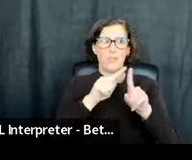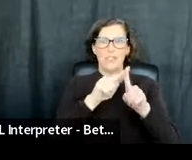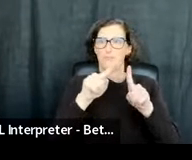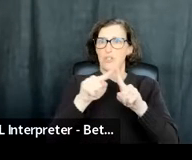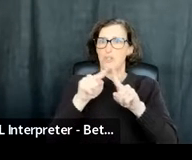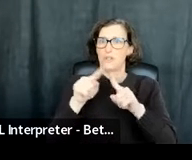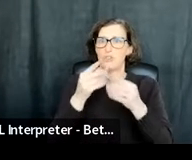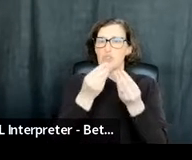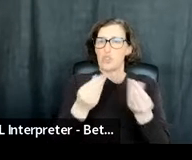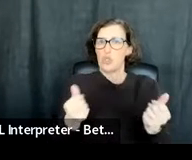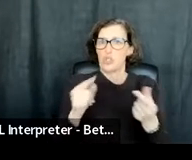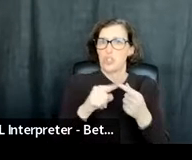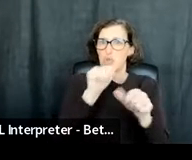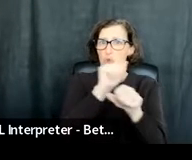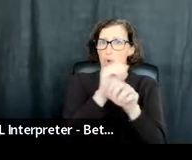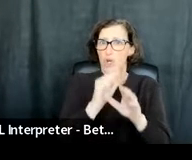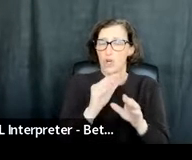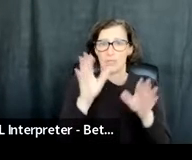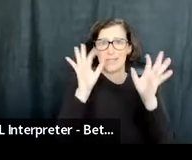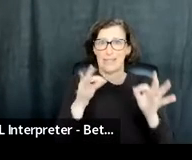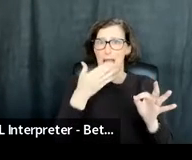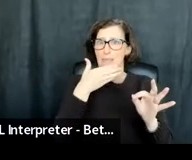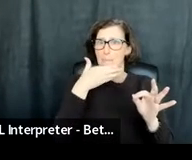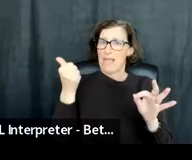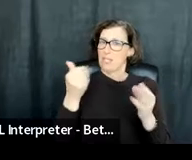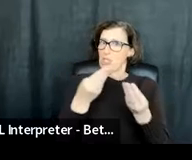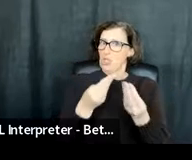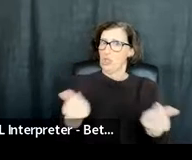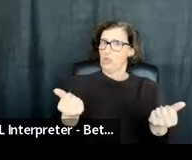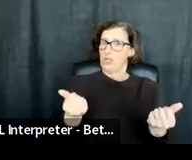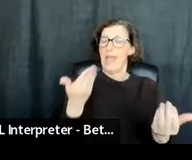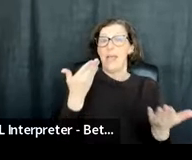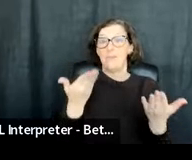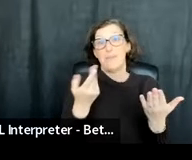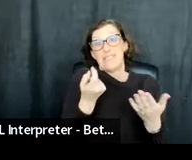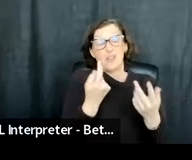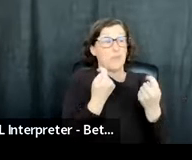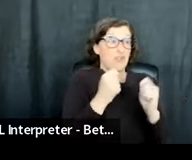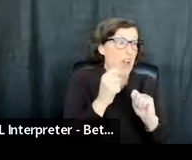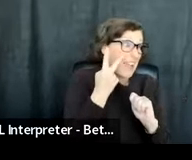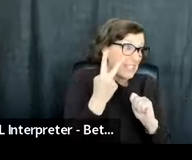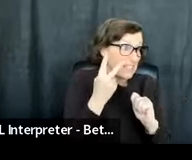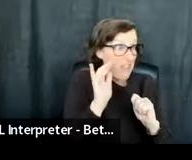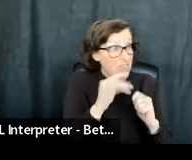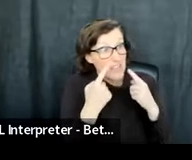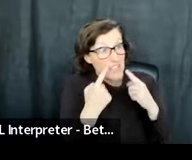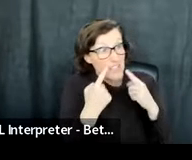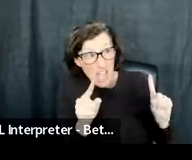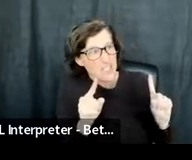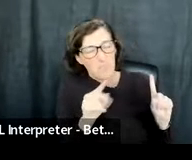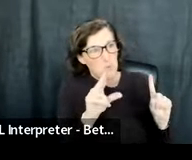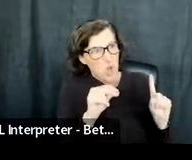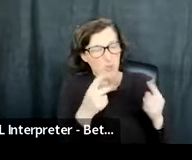to determine the optimal solution. So, sometimes that's a little bit of trial and error. And IT needs to be